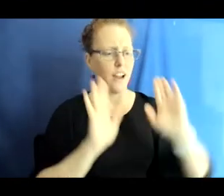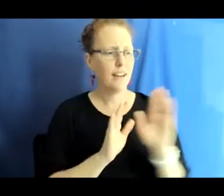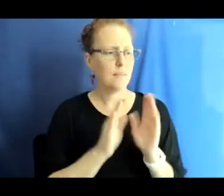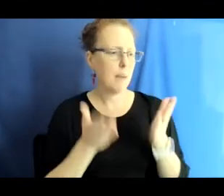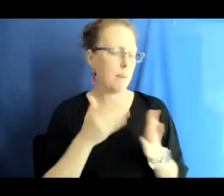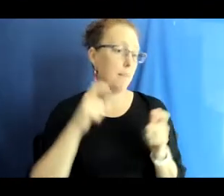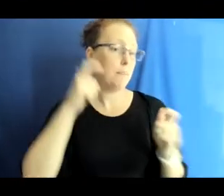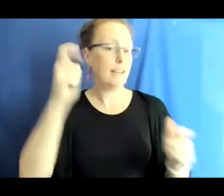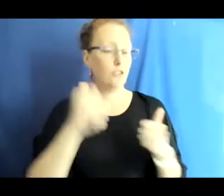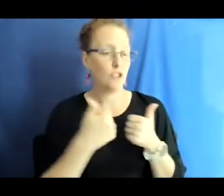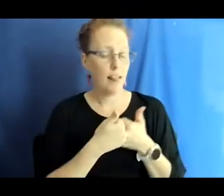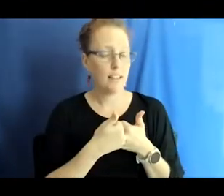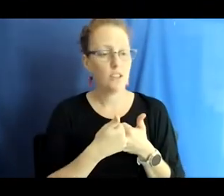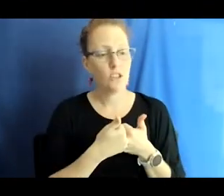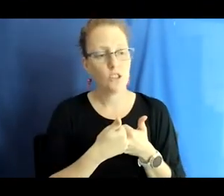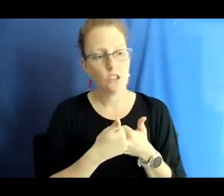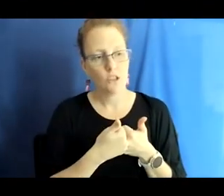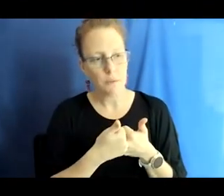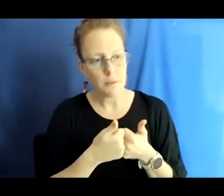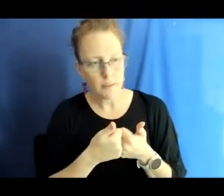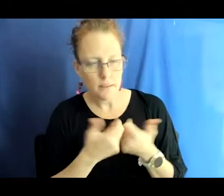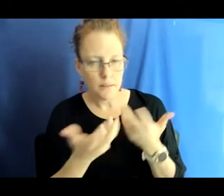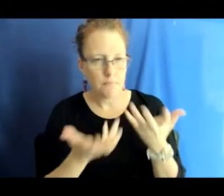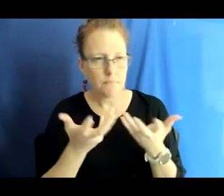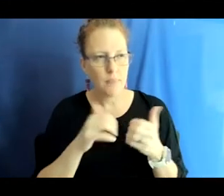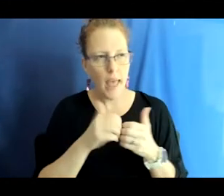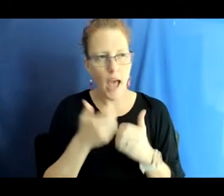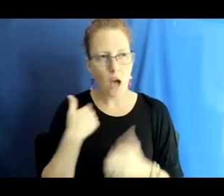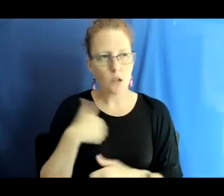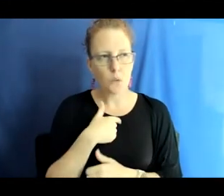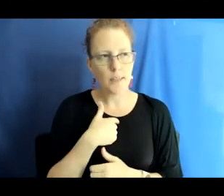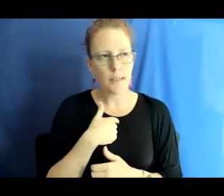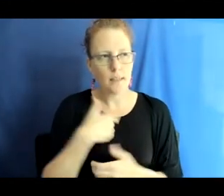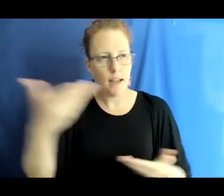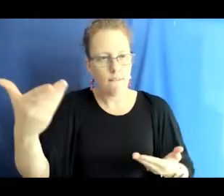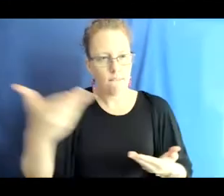of like inviting people into this kind of experiment, you know,